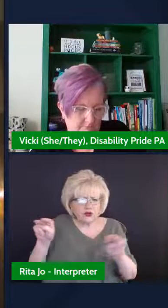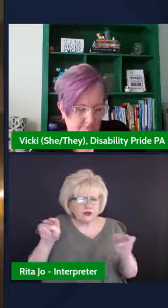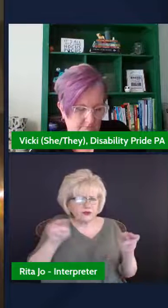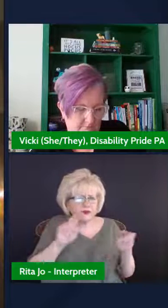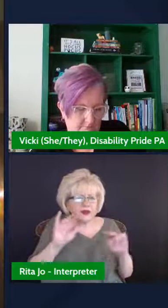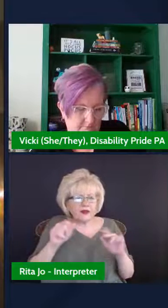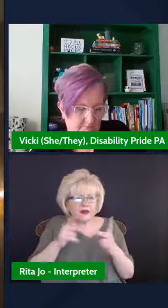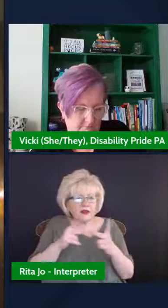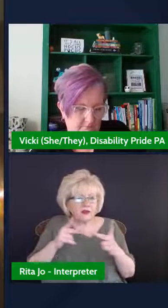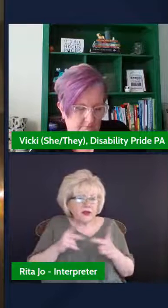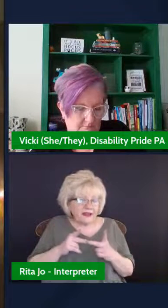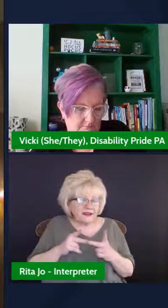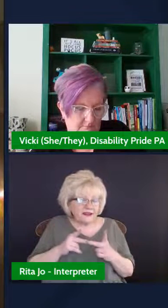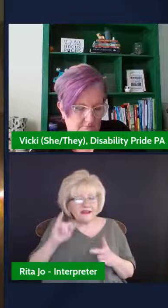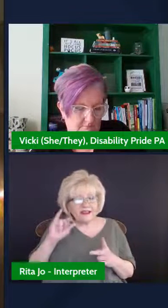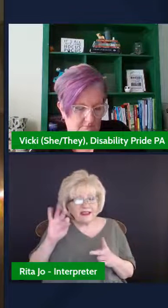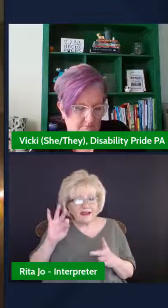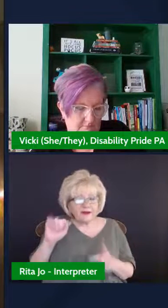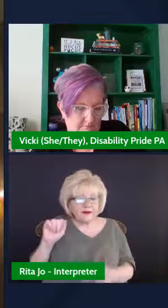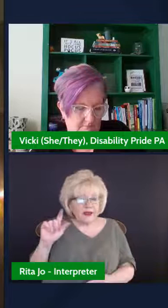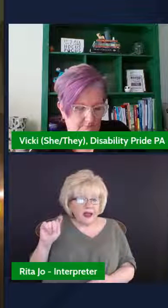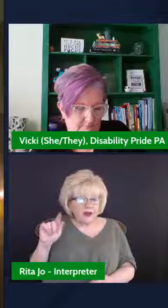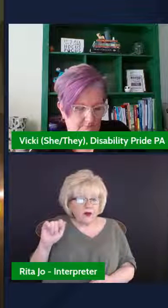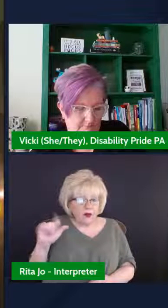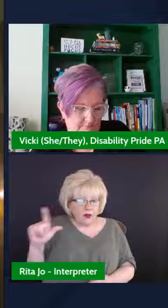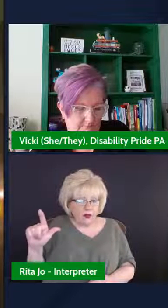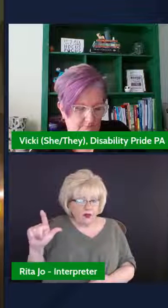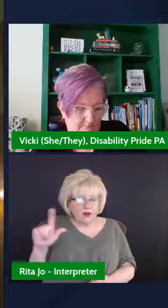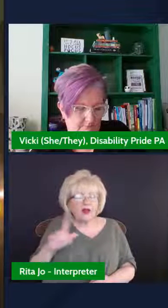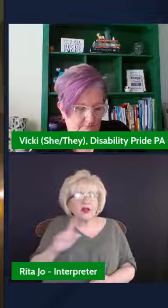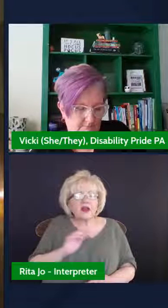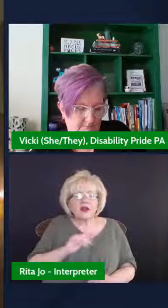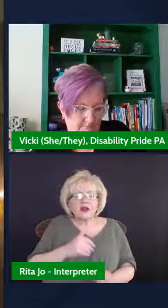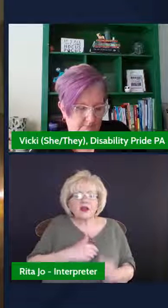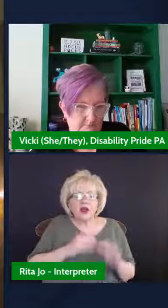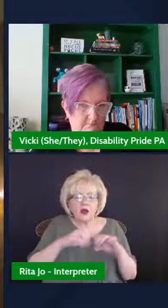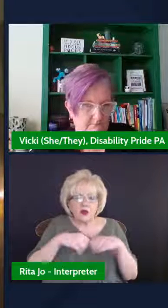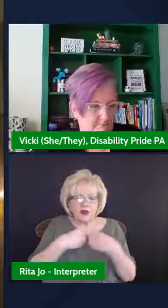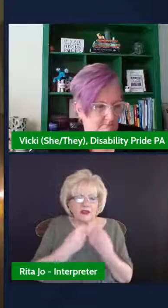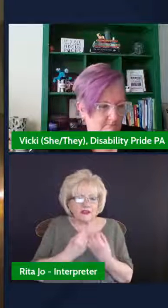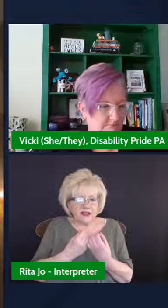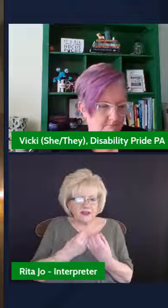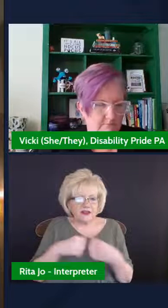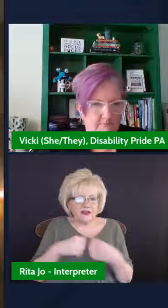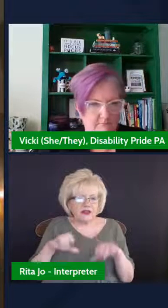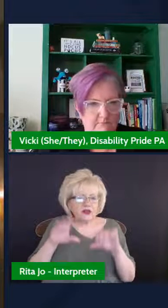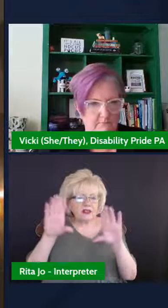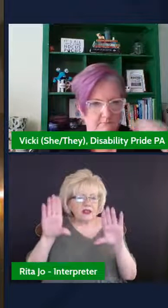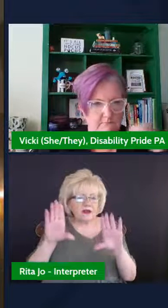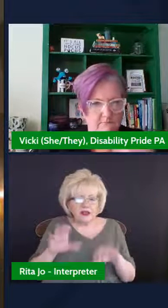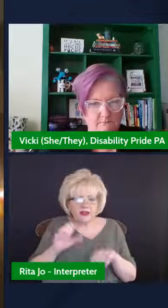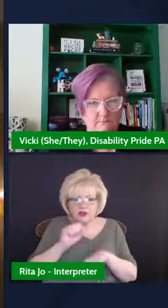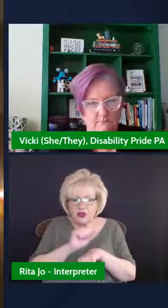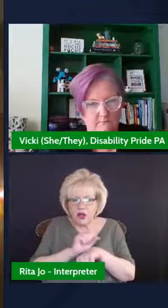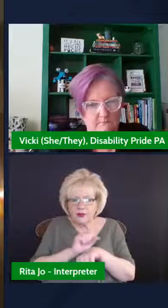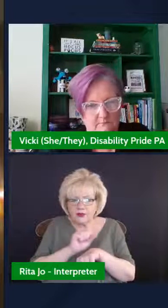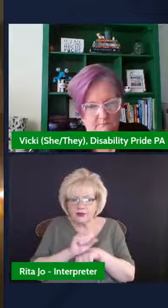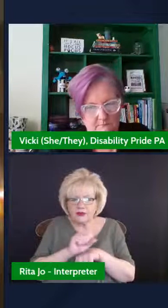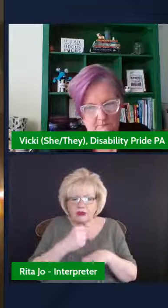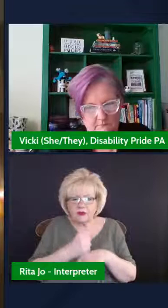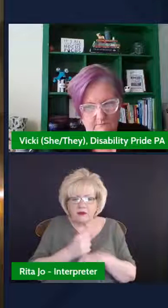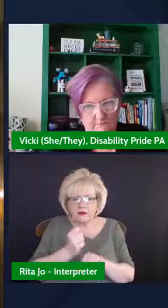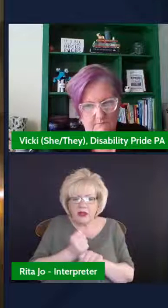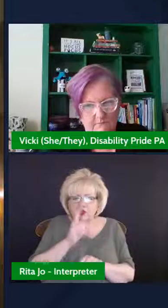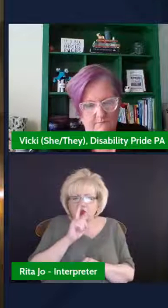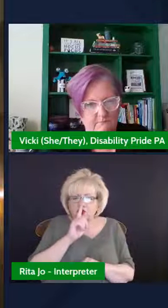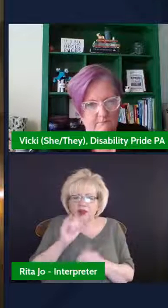if they were at all. But our organization does an amazing job at making sure that people